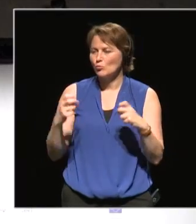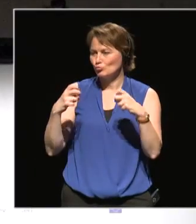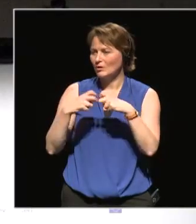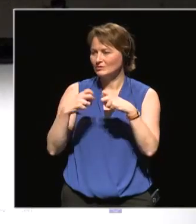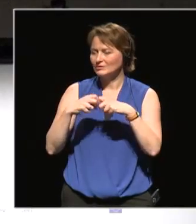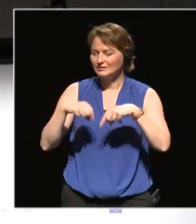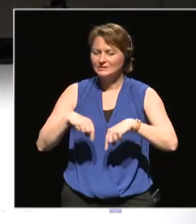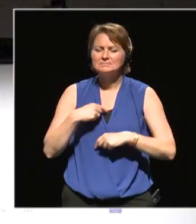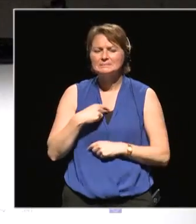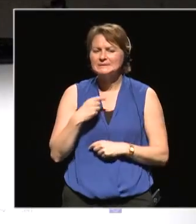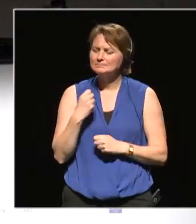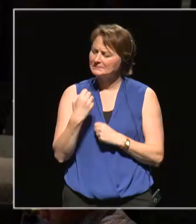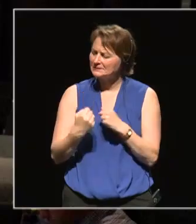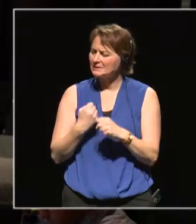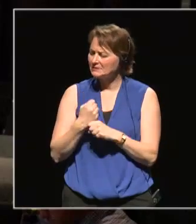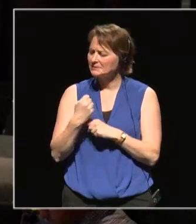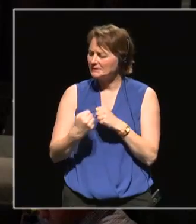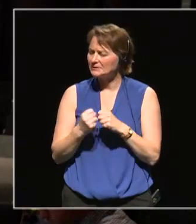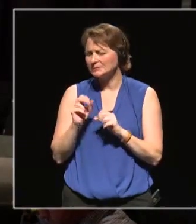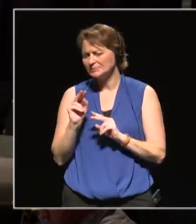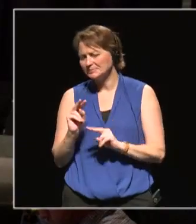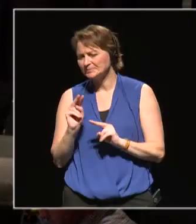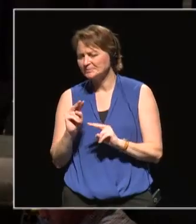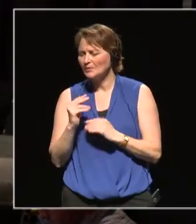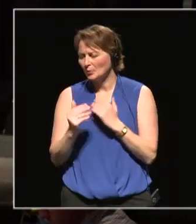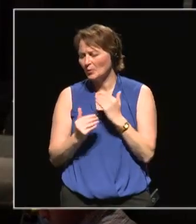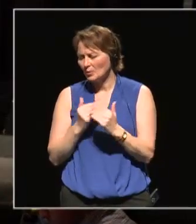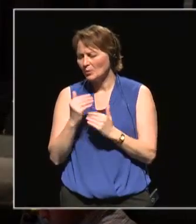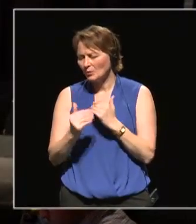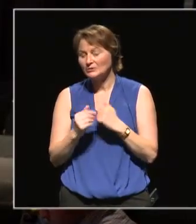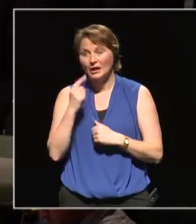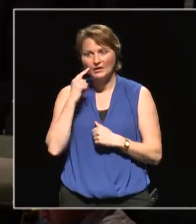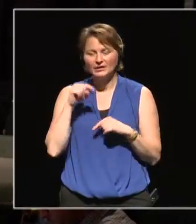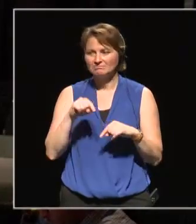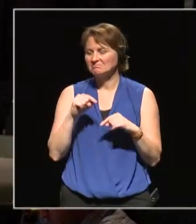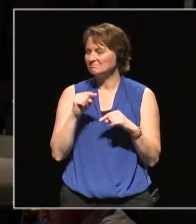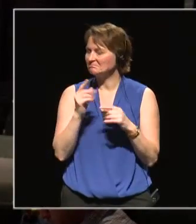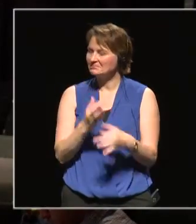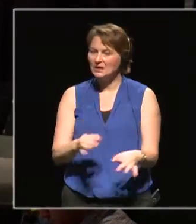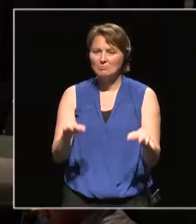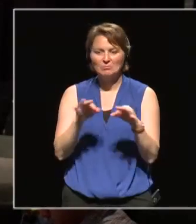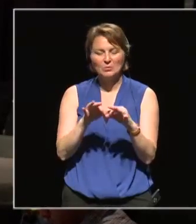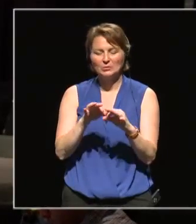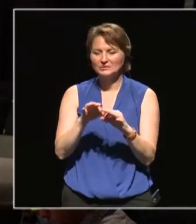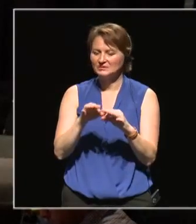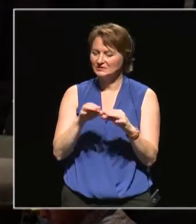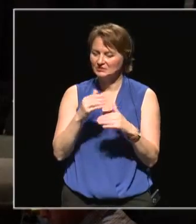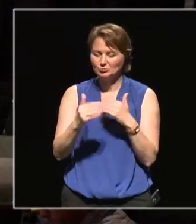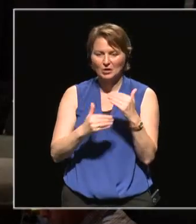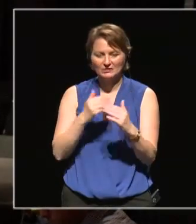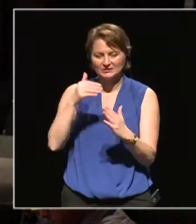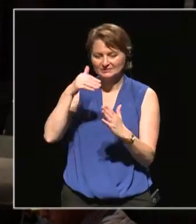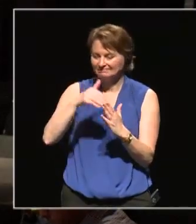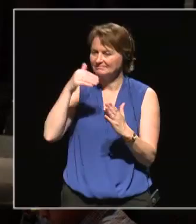been following this process, and I have to say that I think we've arrived at a crucial turning point now. My question is as follows. Many